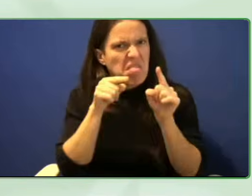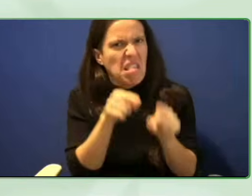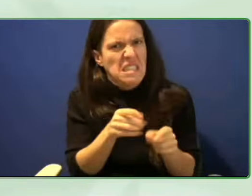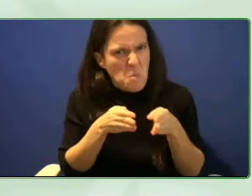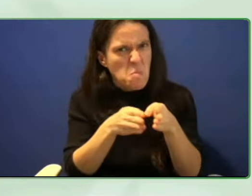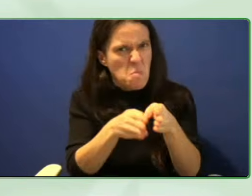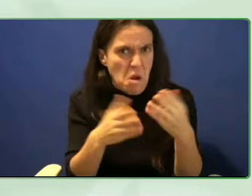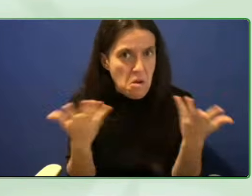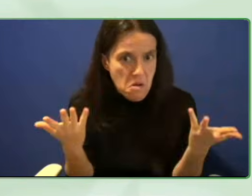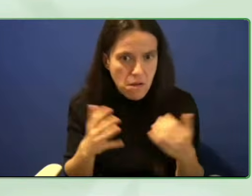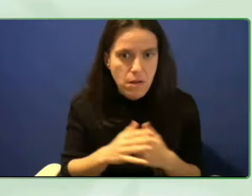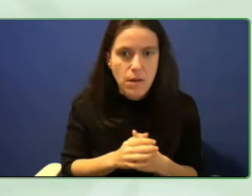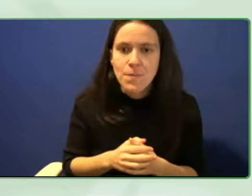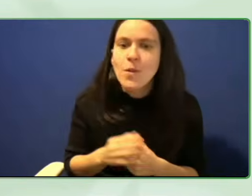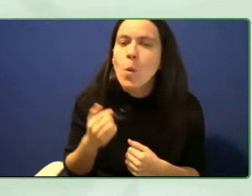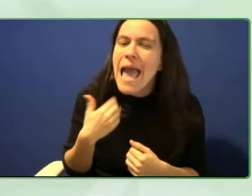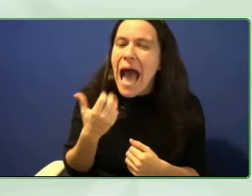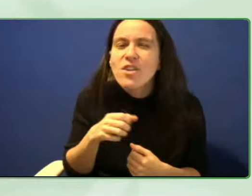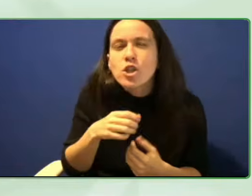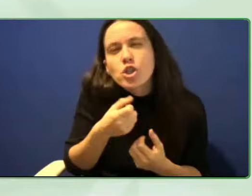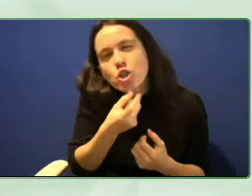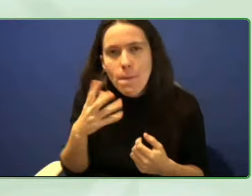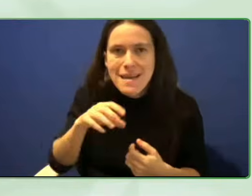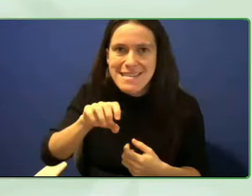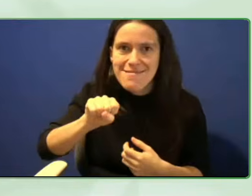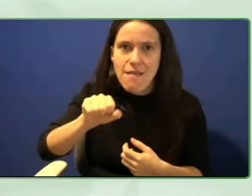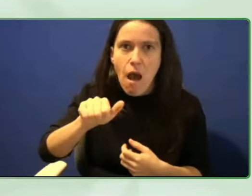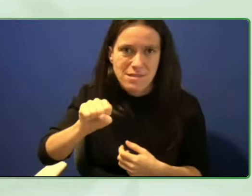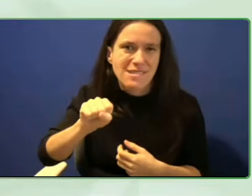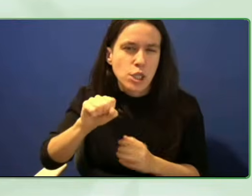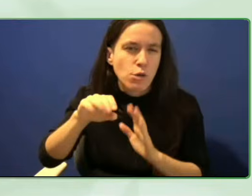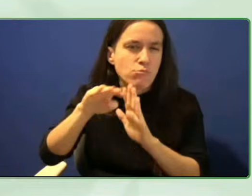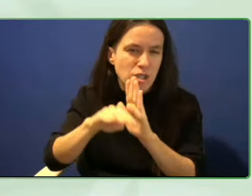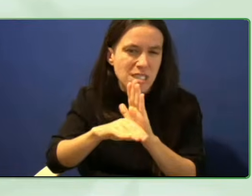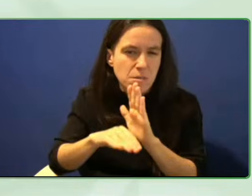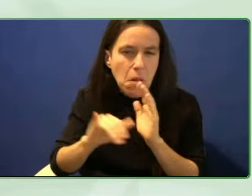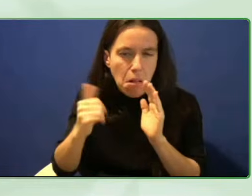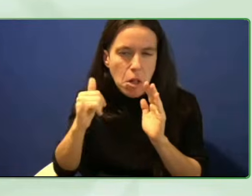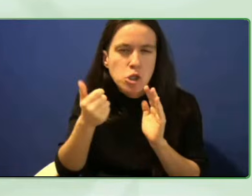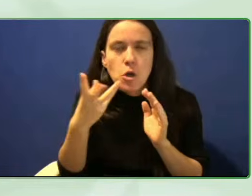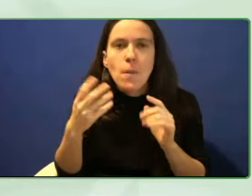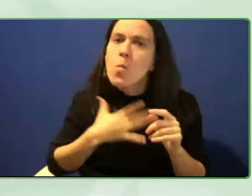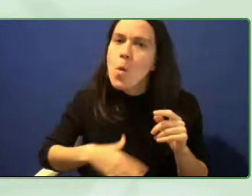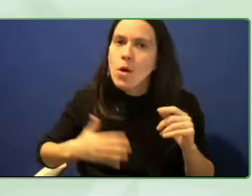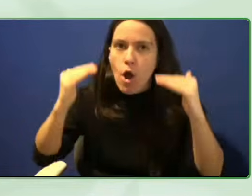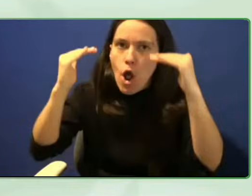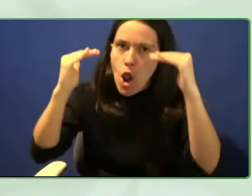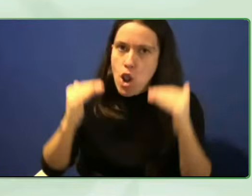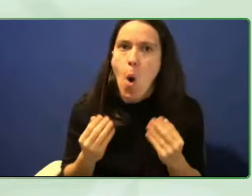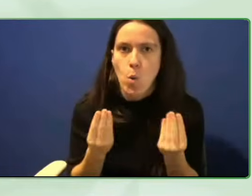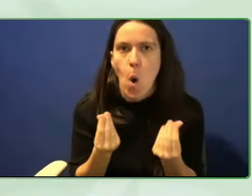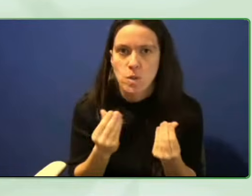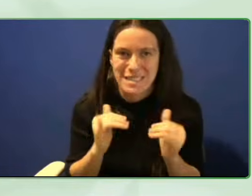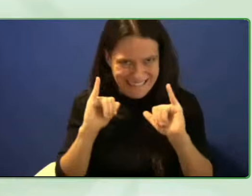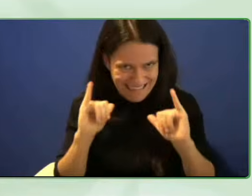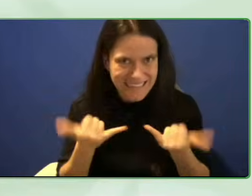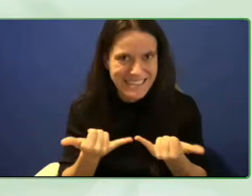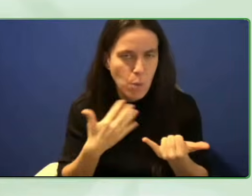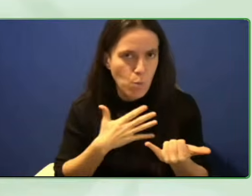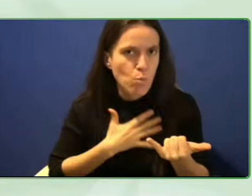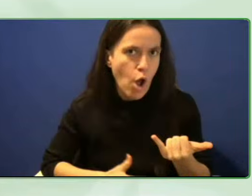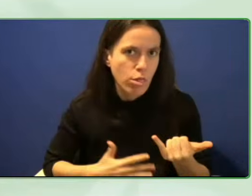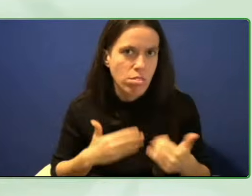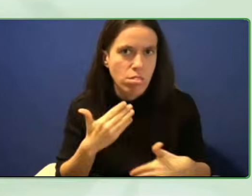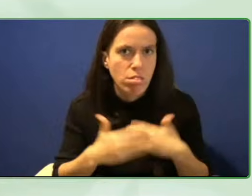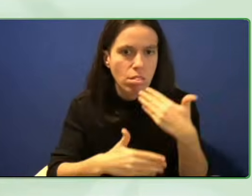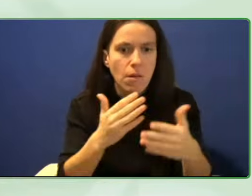take some of the SaaS principles, and part of that is a drive to keep things low cost. Where